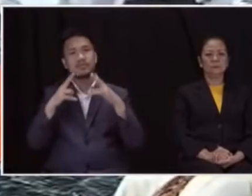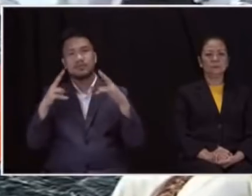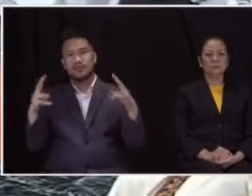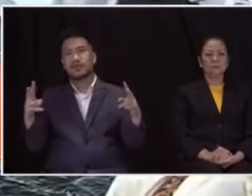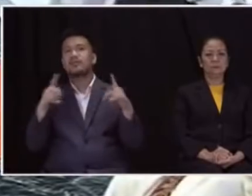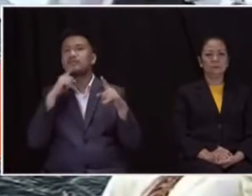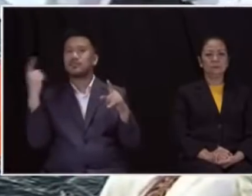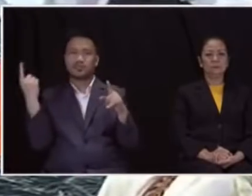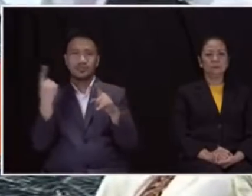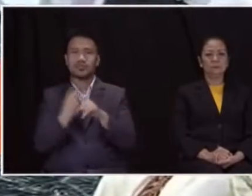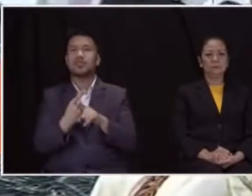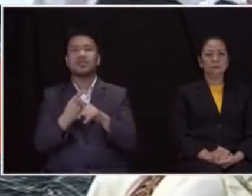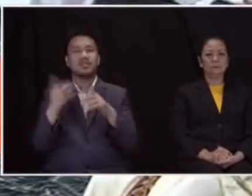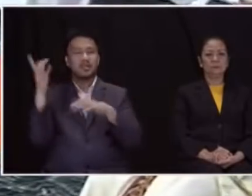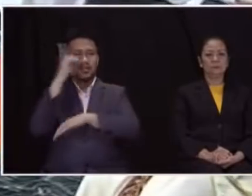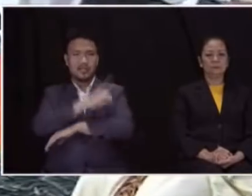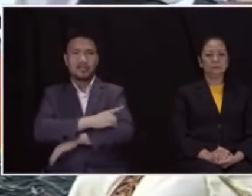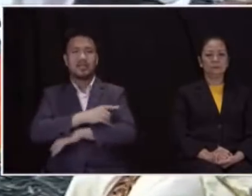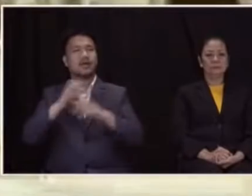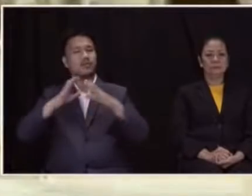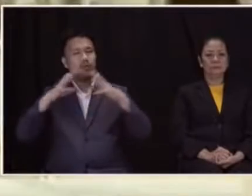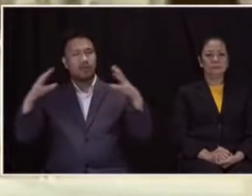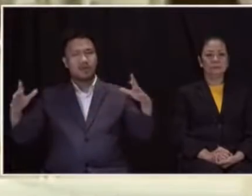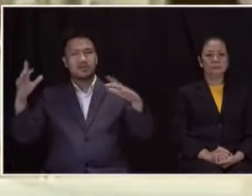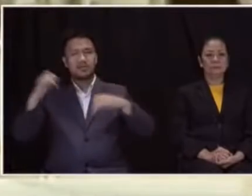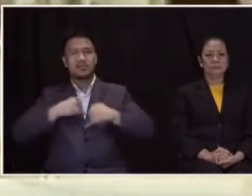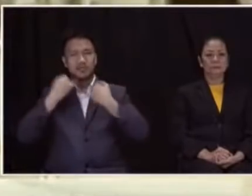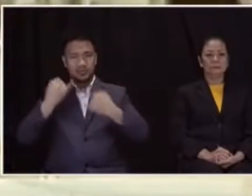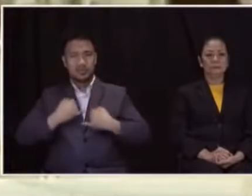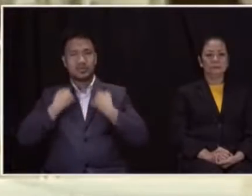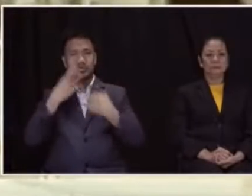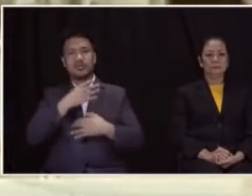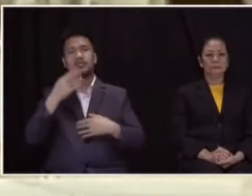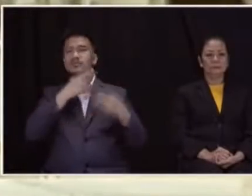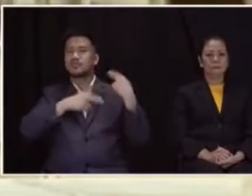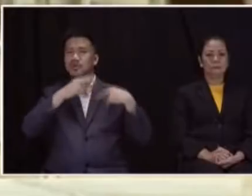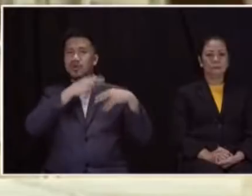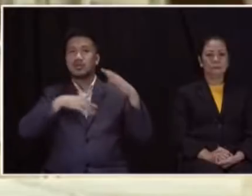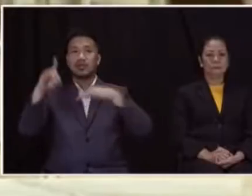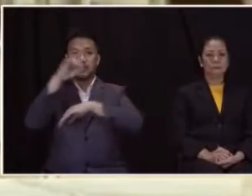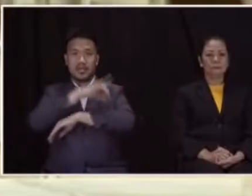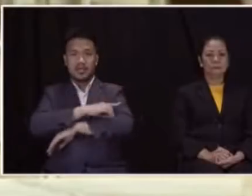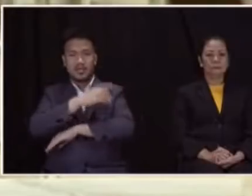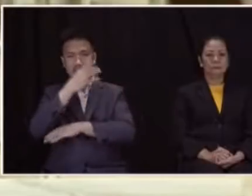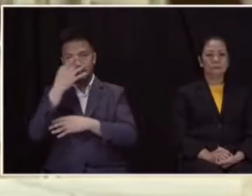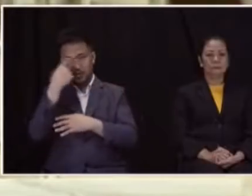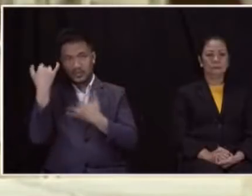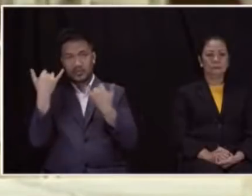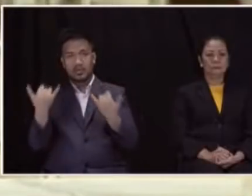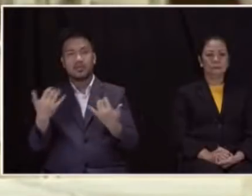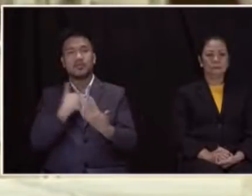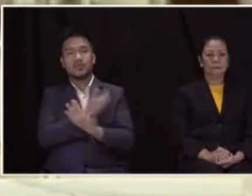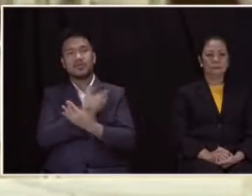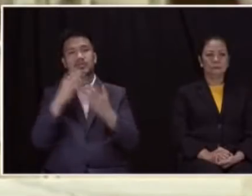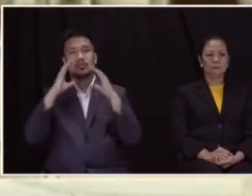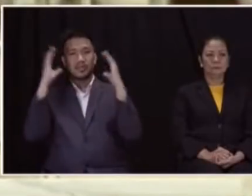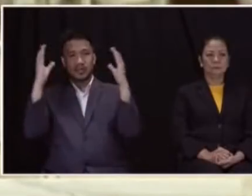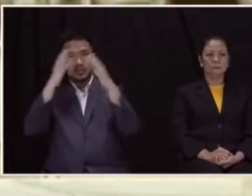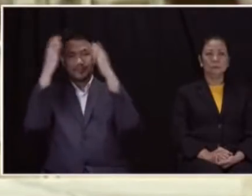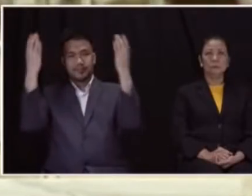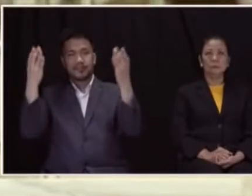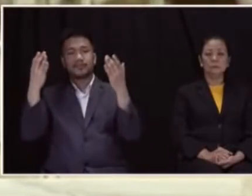truly a day of great joy, an historic day, the day in which we have celebrated the